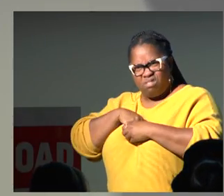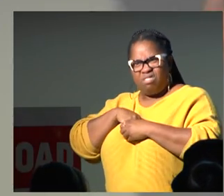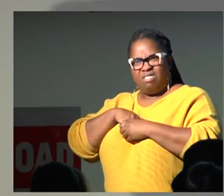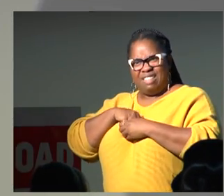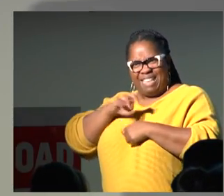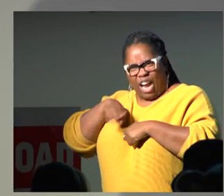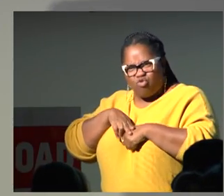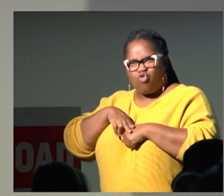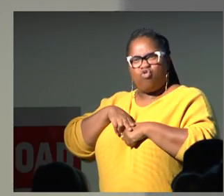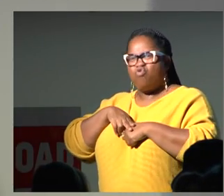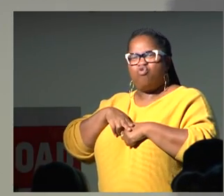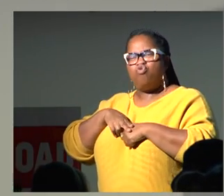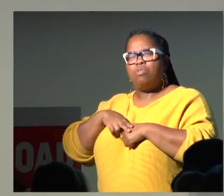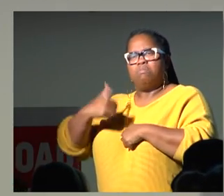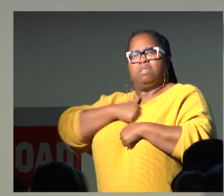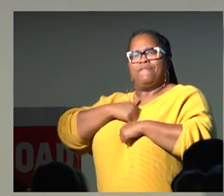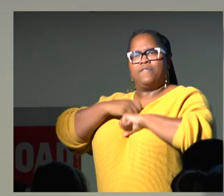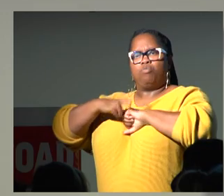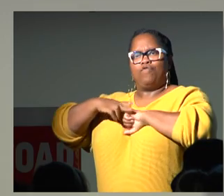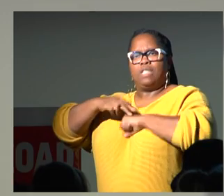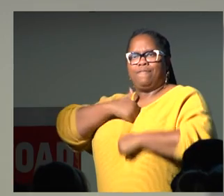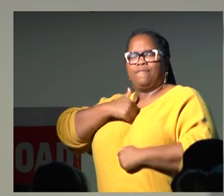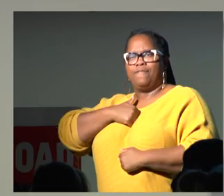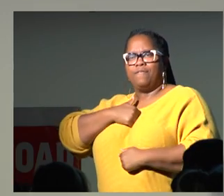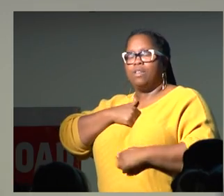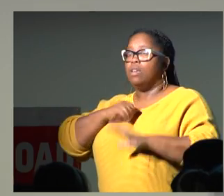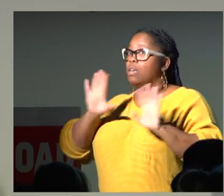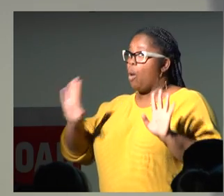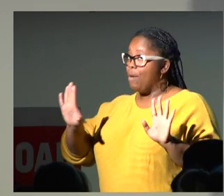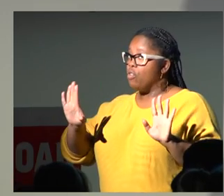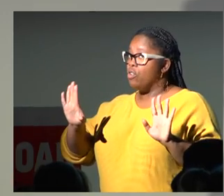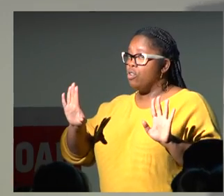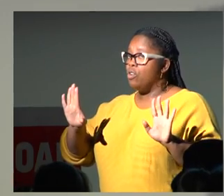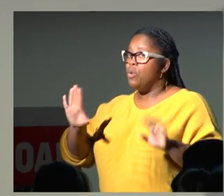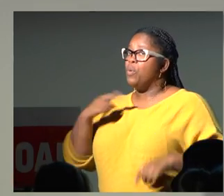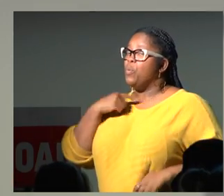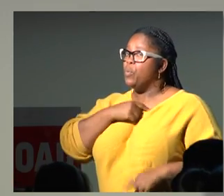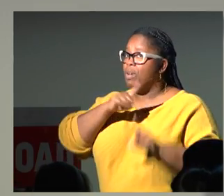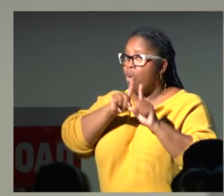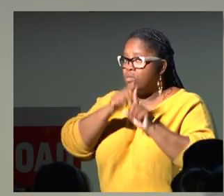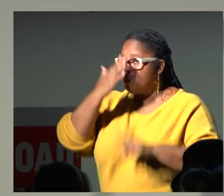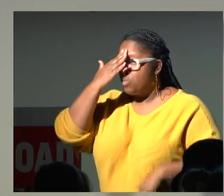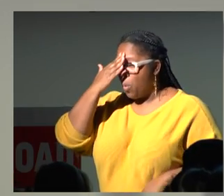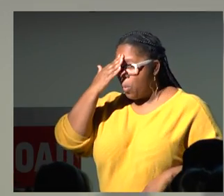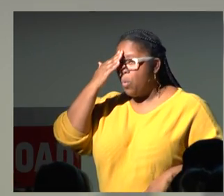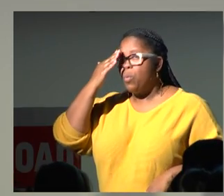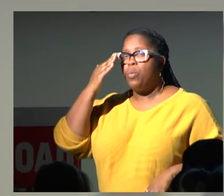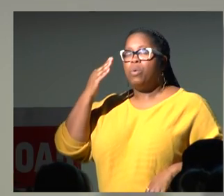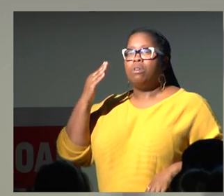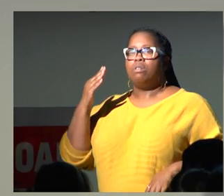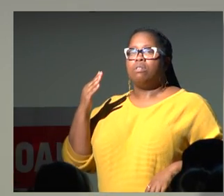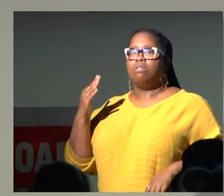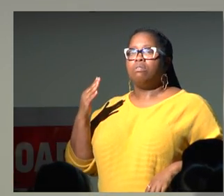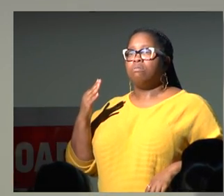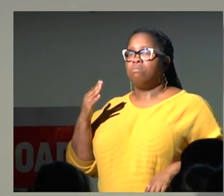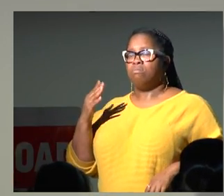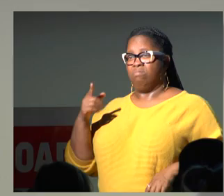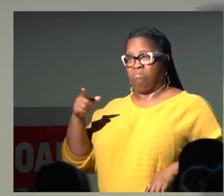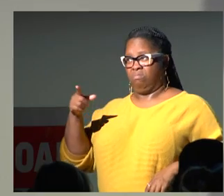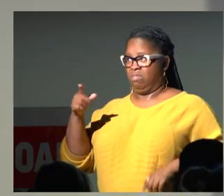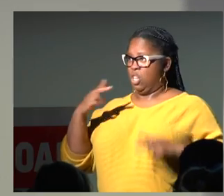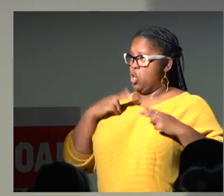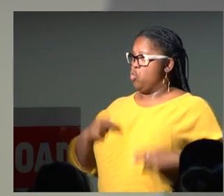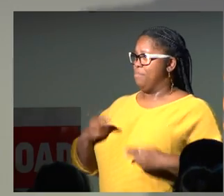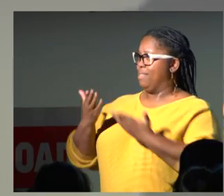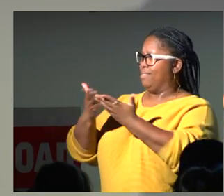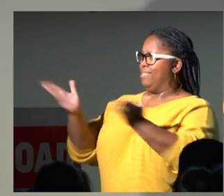wired that way. Mm. However, we also know that no human being exists on